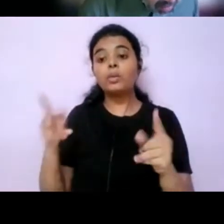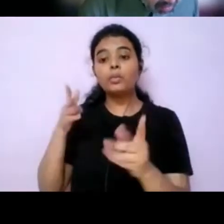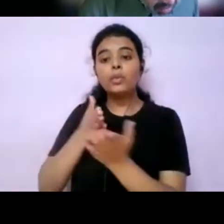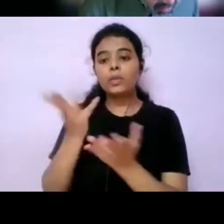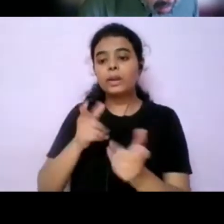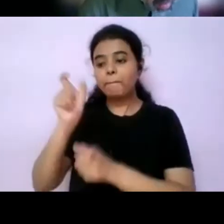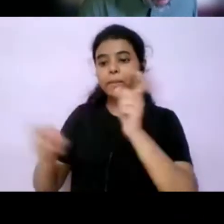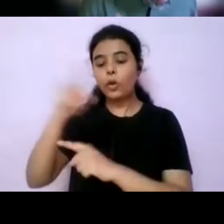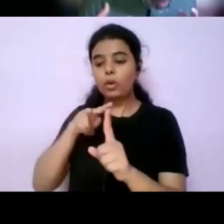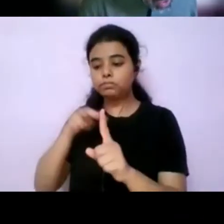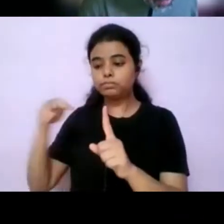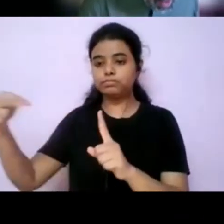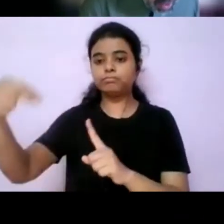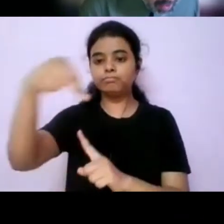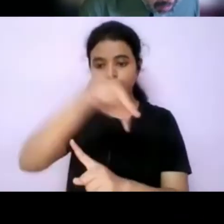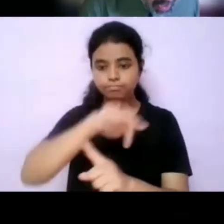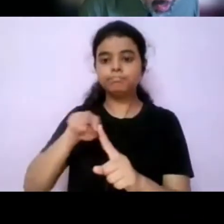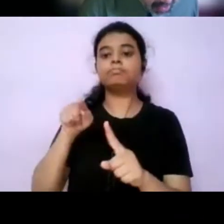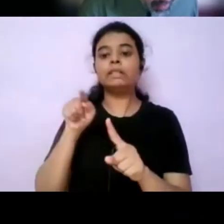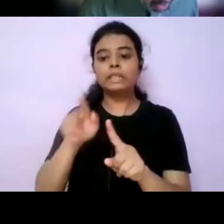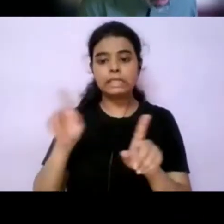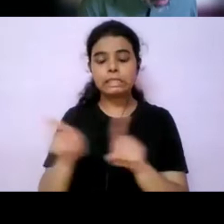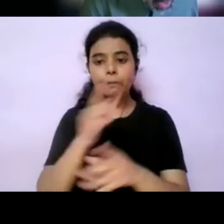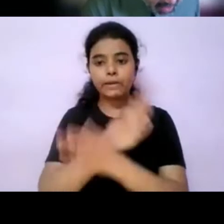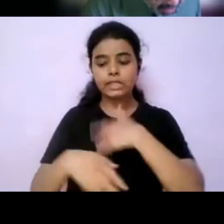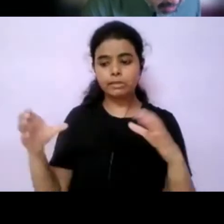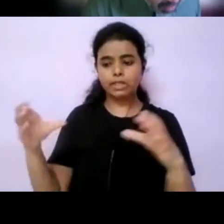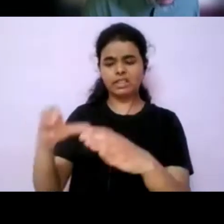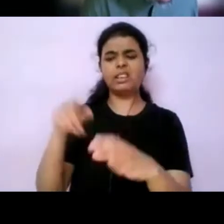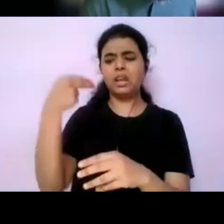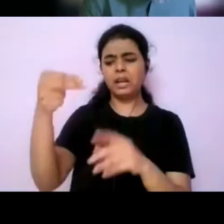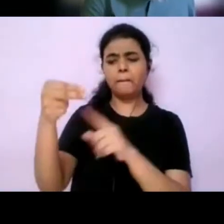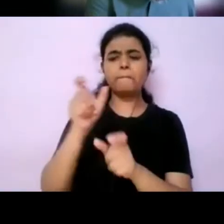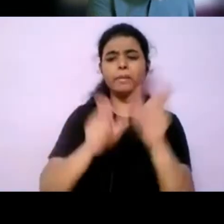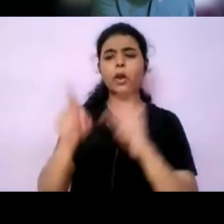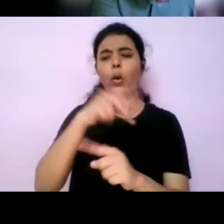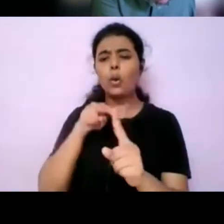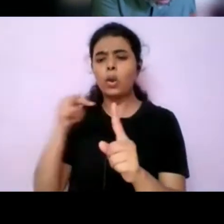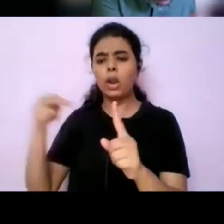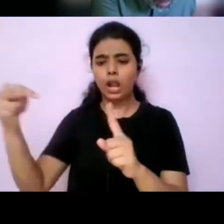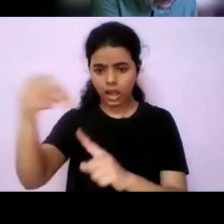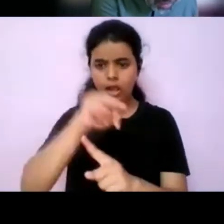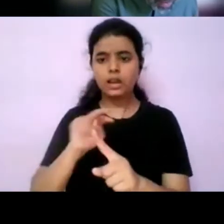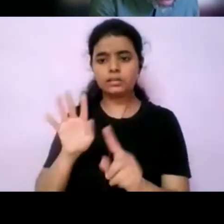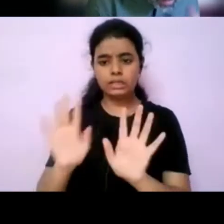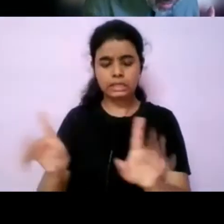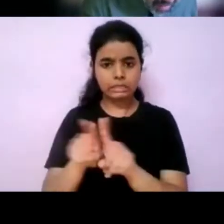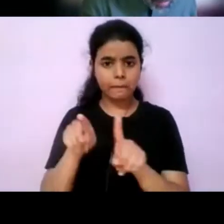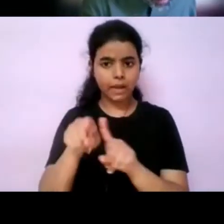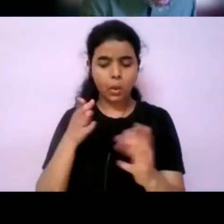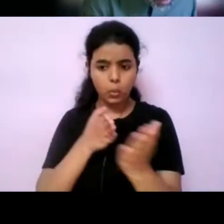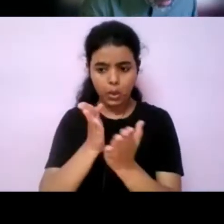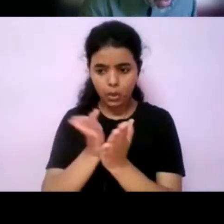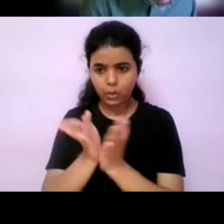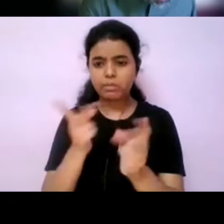disability research. We live our lives in interacting and interarching spheres, processes, and procedures. These